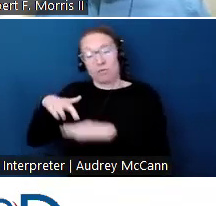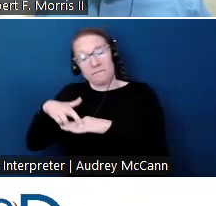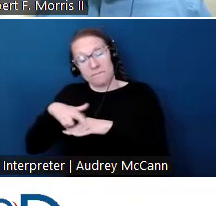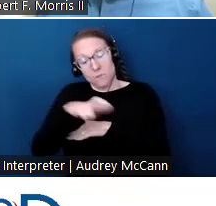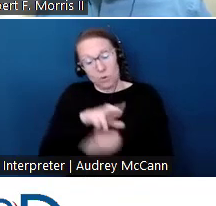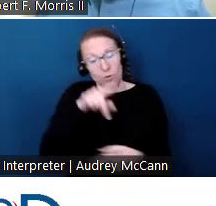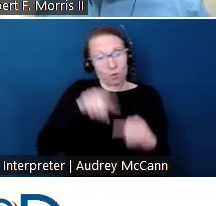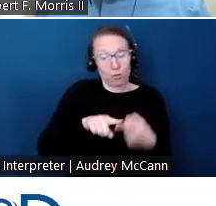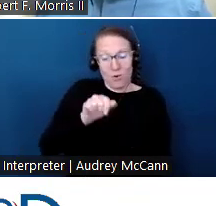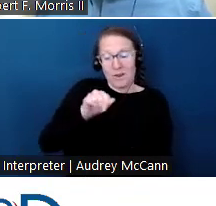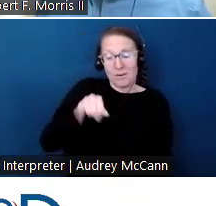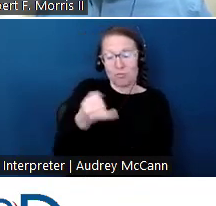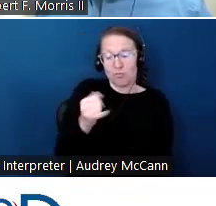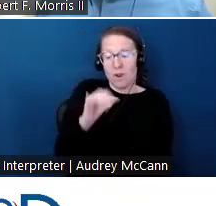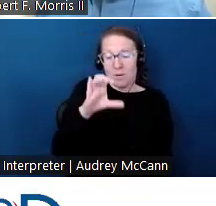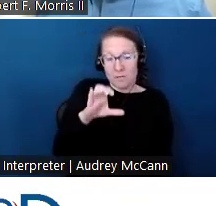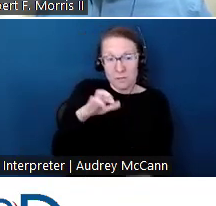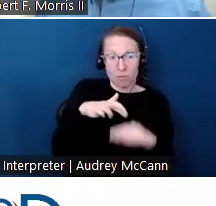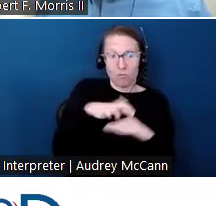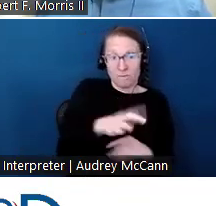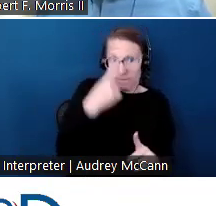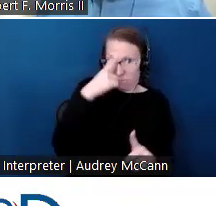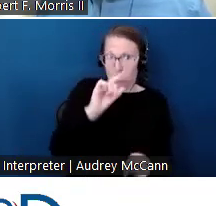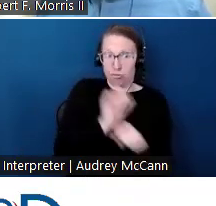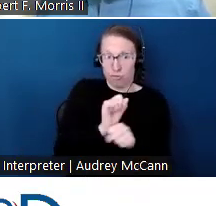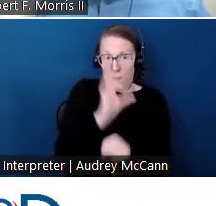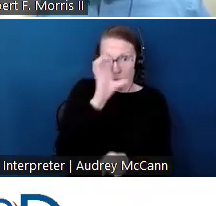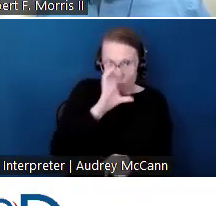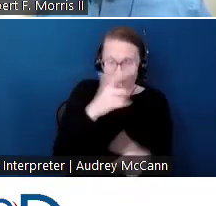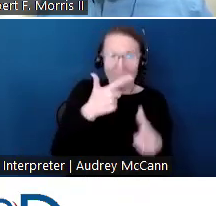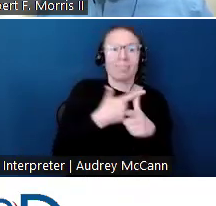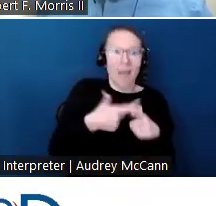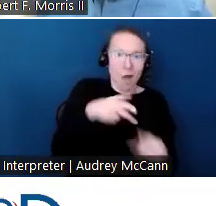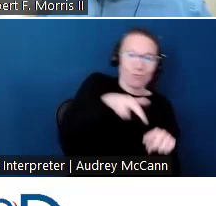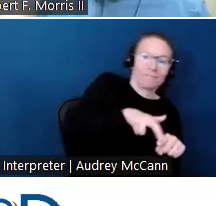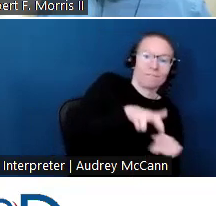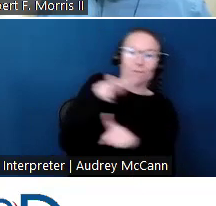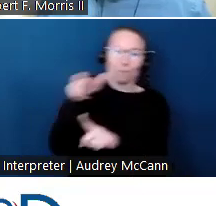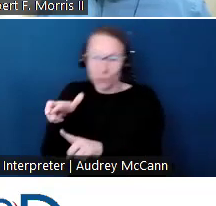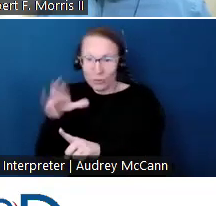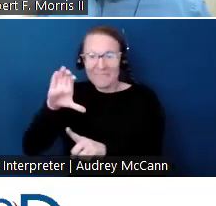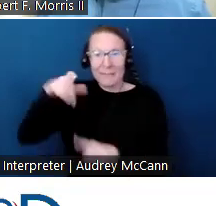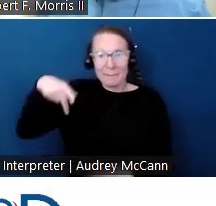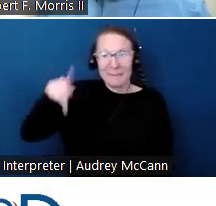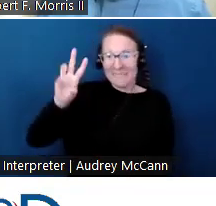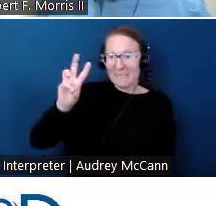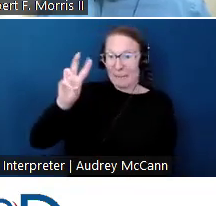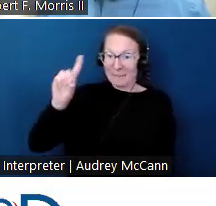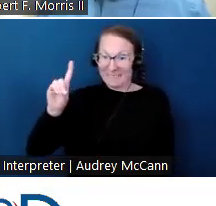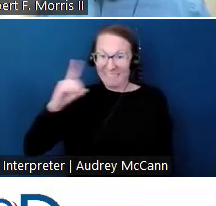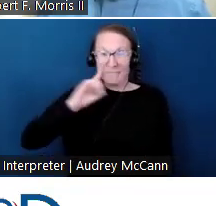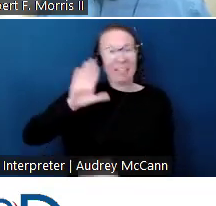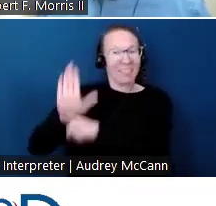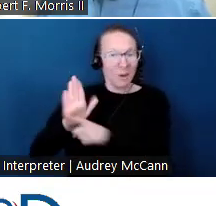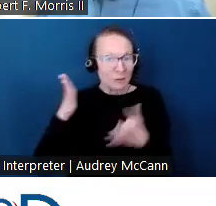an AJC referral for job search, and then a referral to CPWD for their